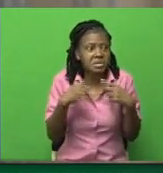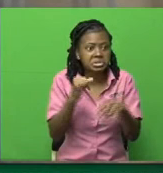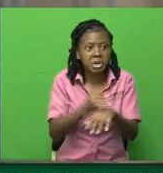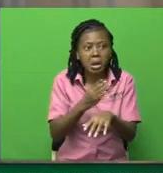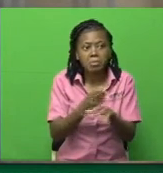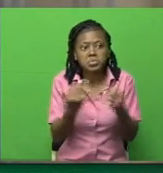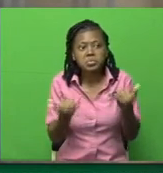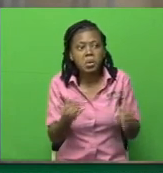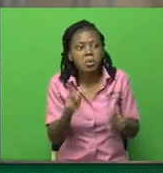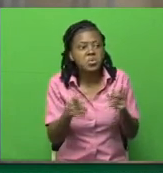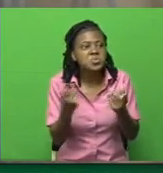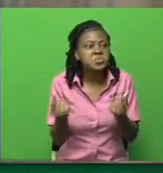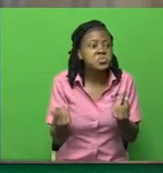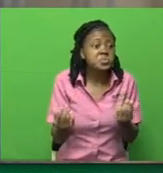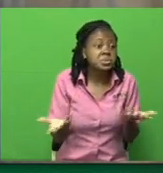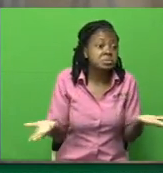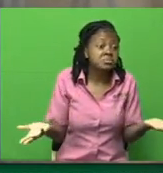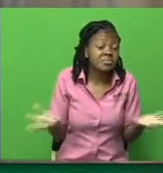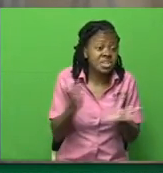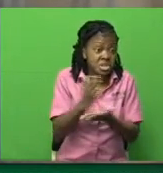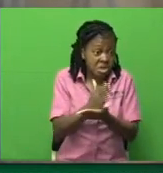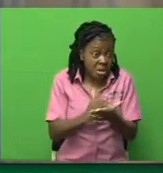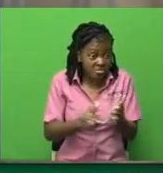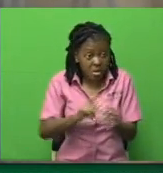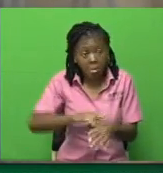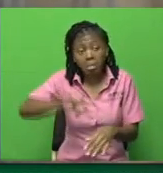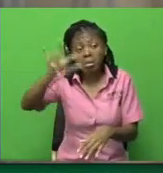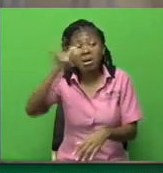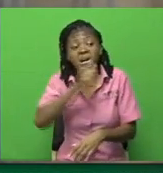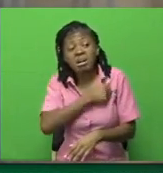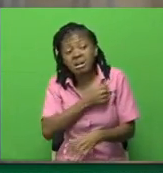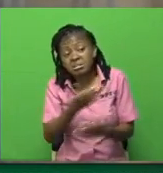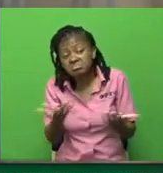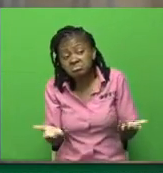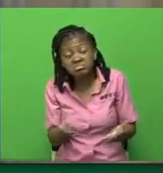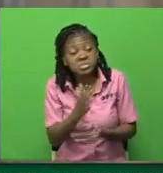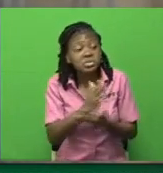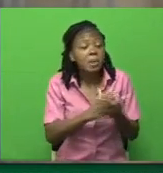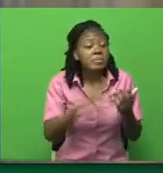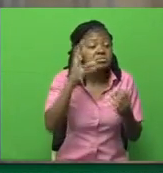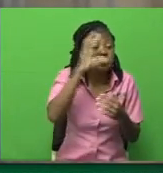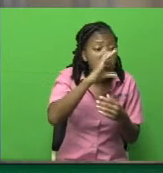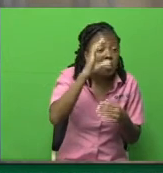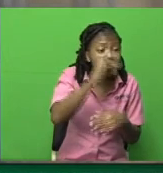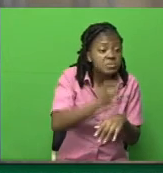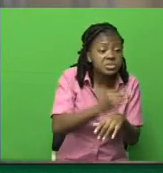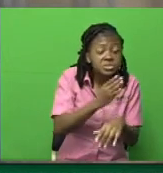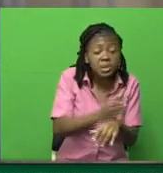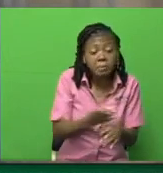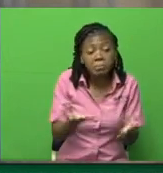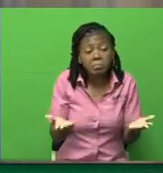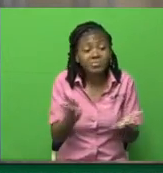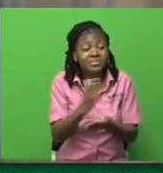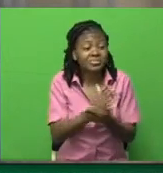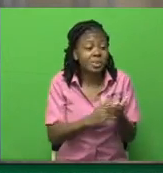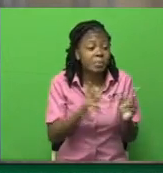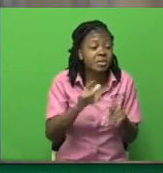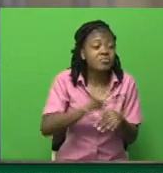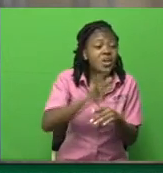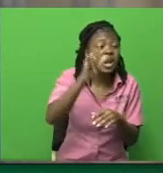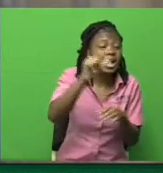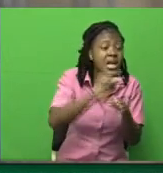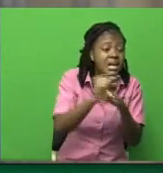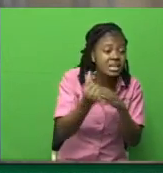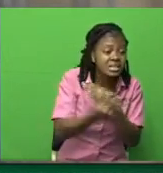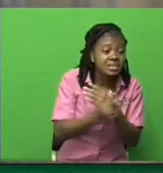I am told that many have migrated to Canada others seeking jobs some have found jobs in Ghana and Suriname